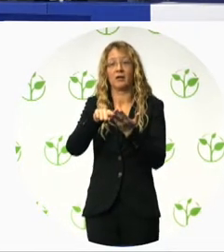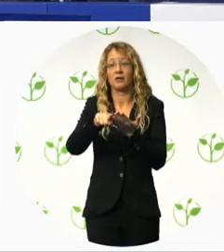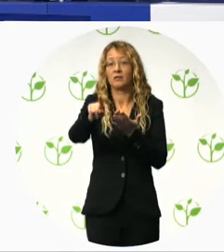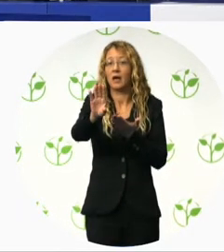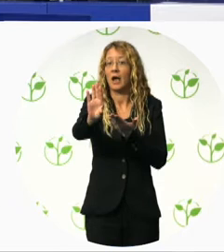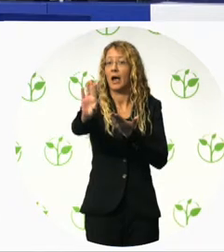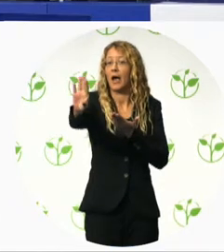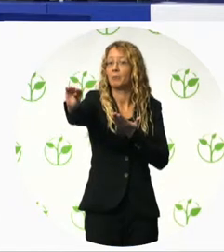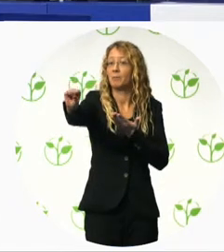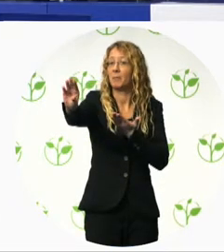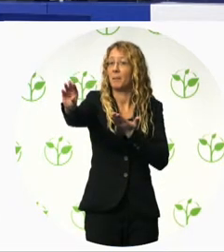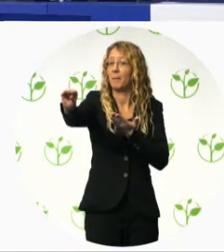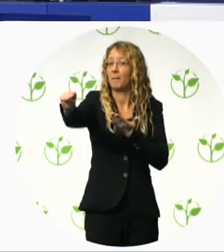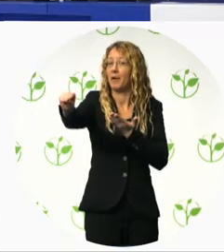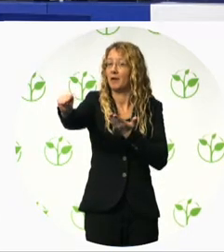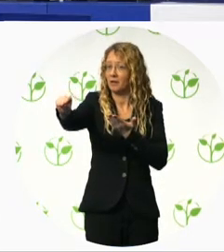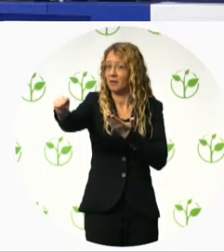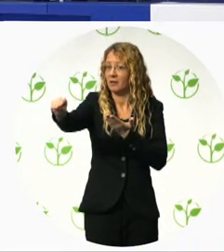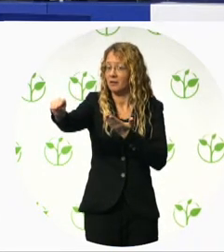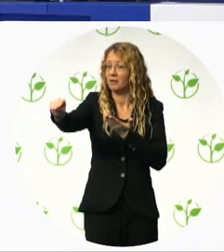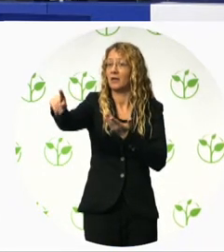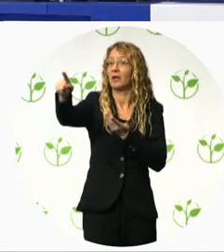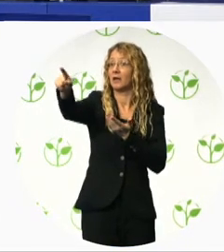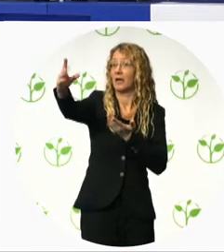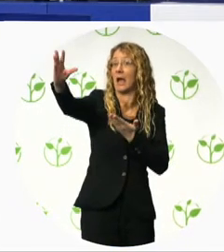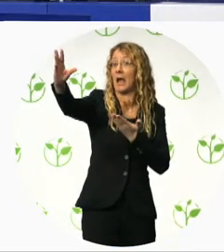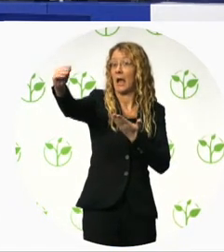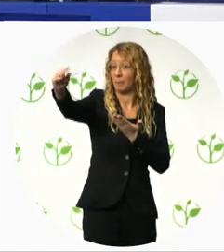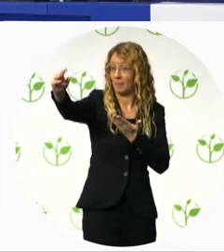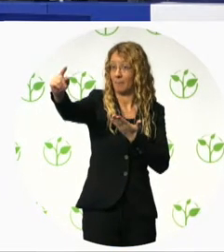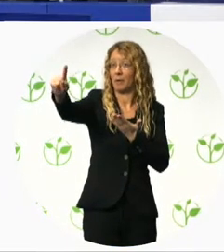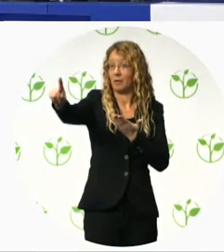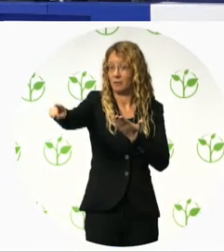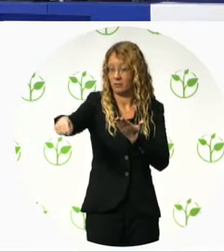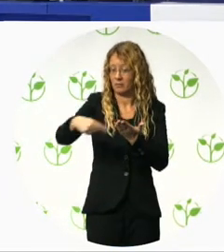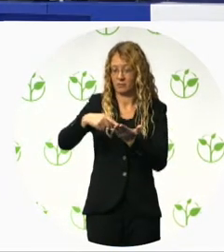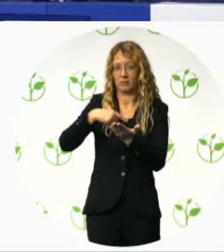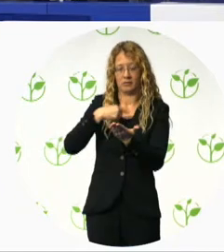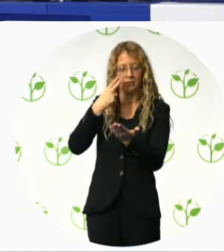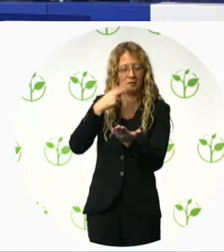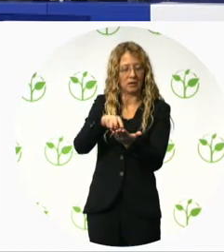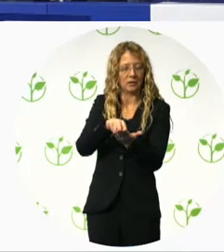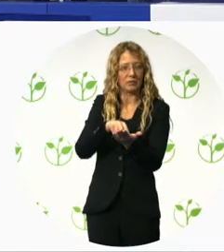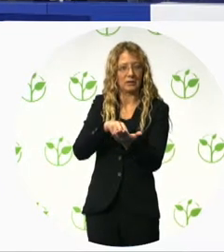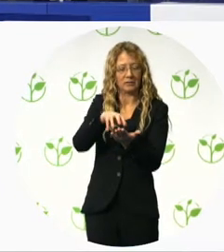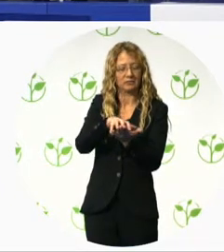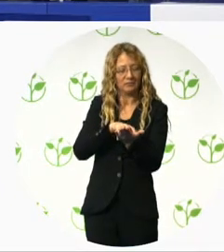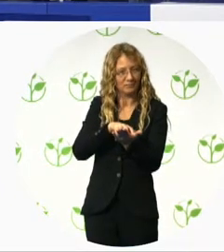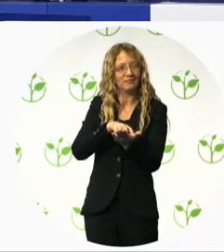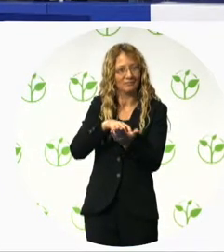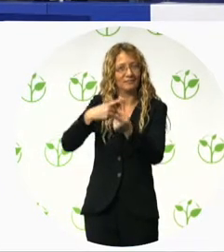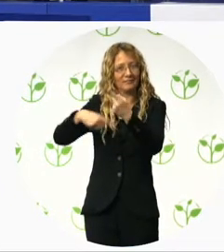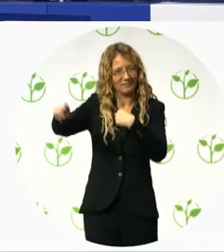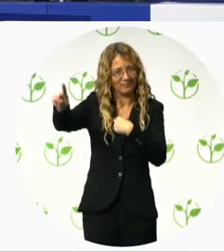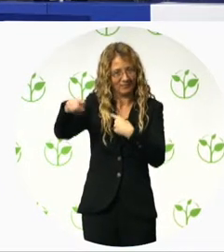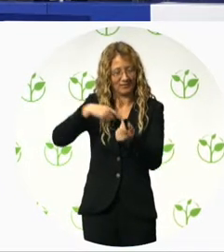it. They can use the contact list, so call their friends, but most of them, they don't need to call the friends because they can send a